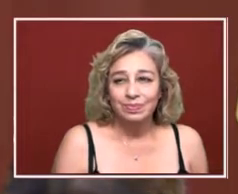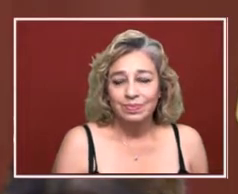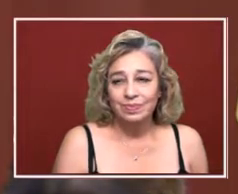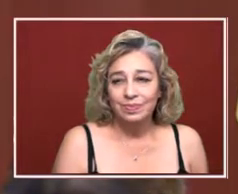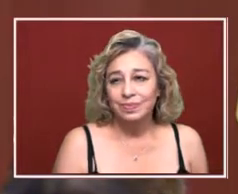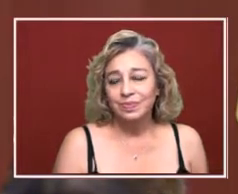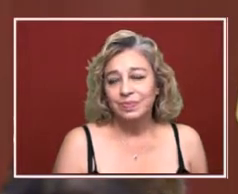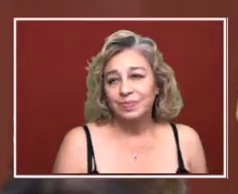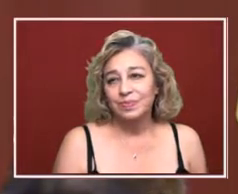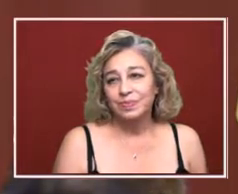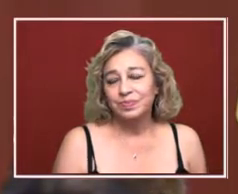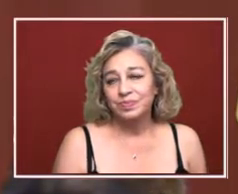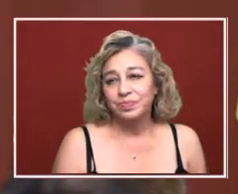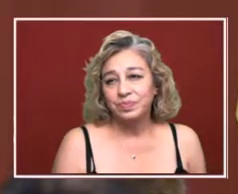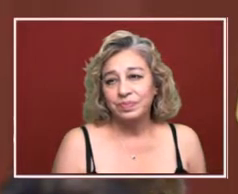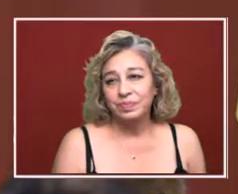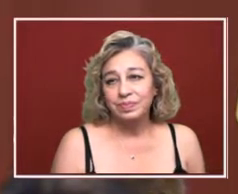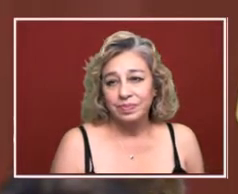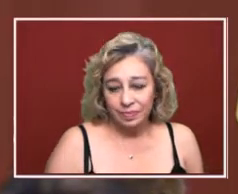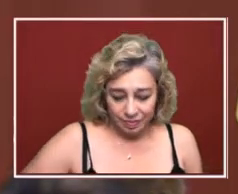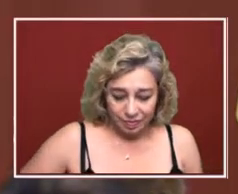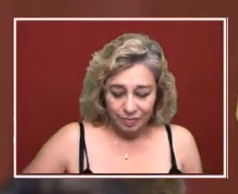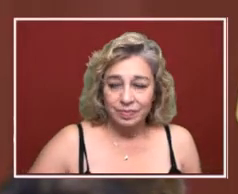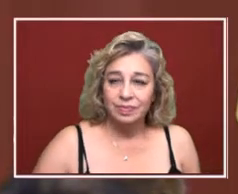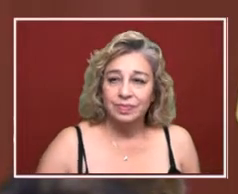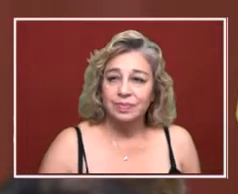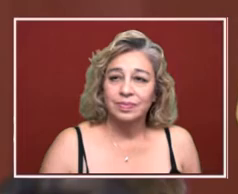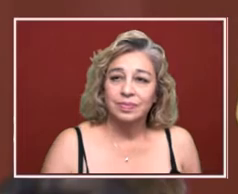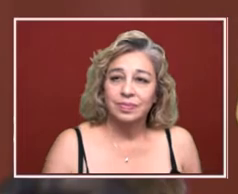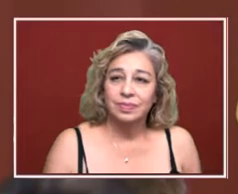Se fueron a buscarse la vida.